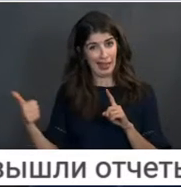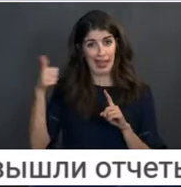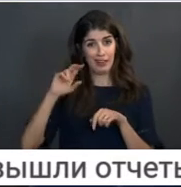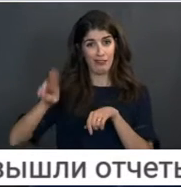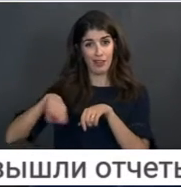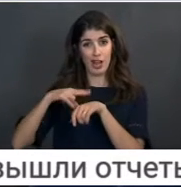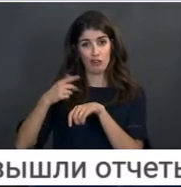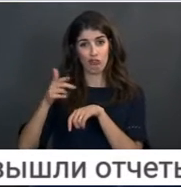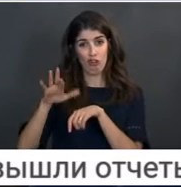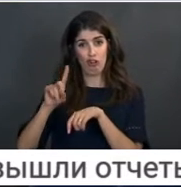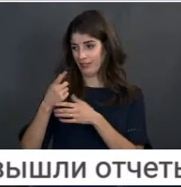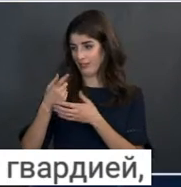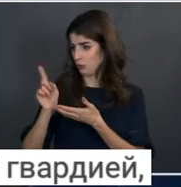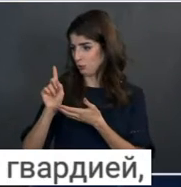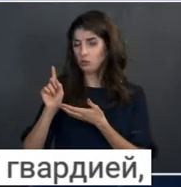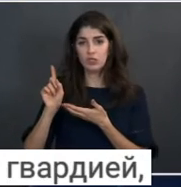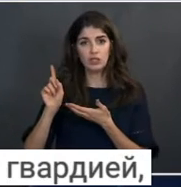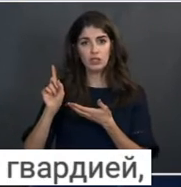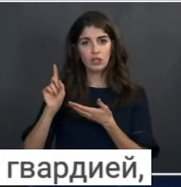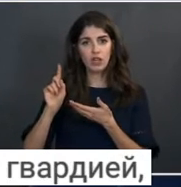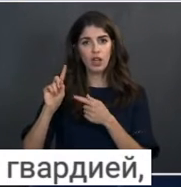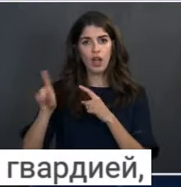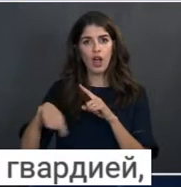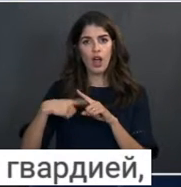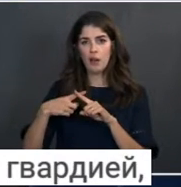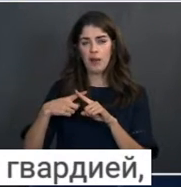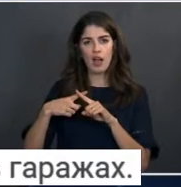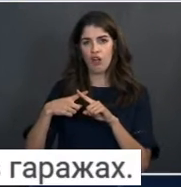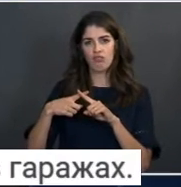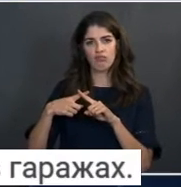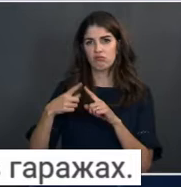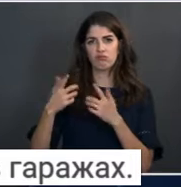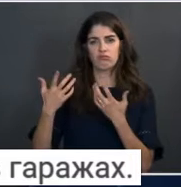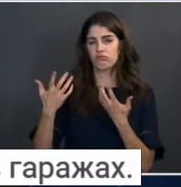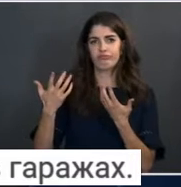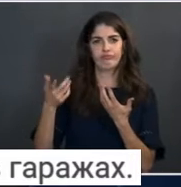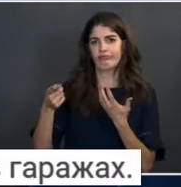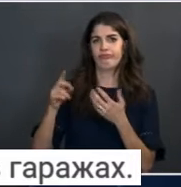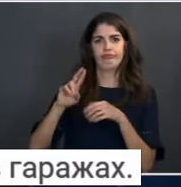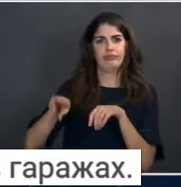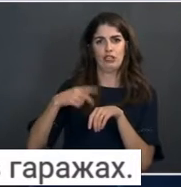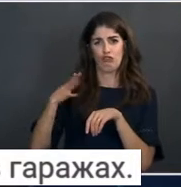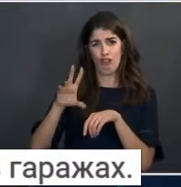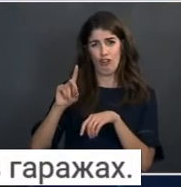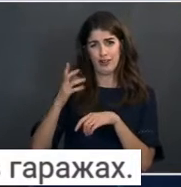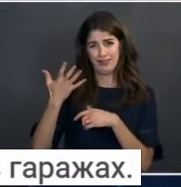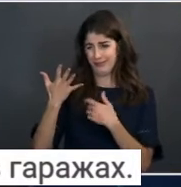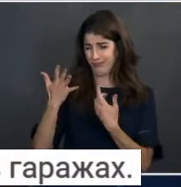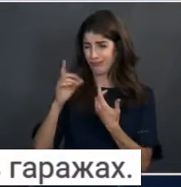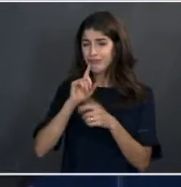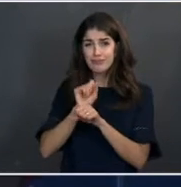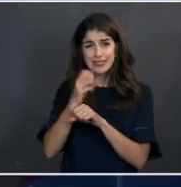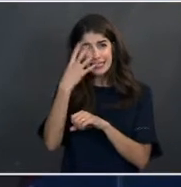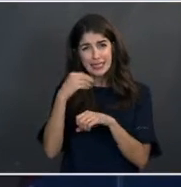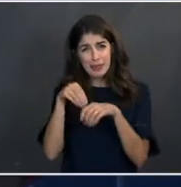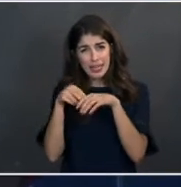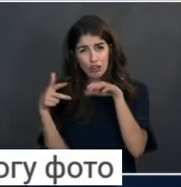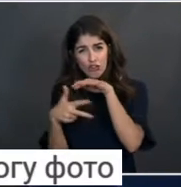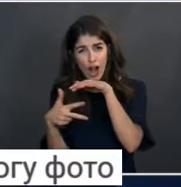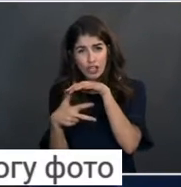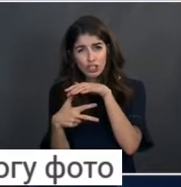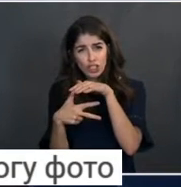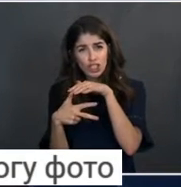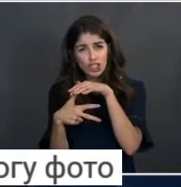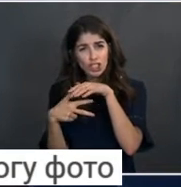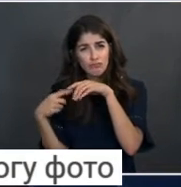the reports came out about the treatment of the National Guard and the fact that many had been sleeping in garages, and